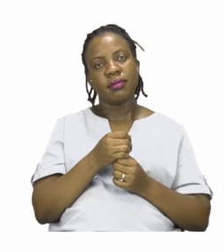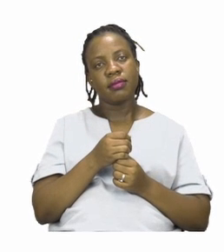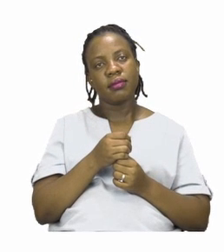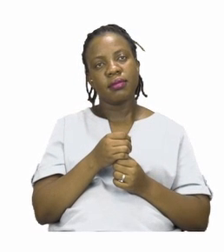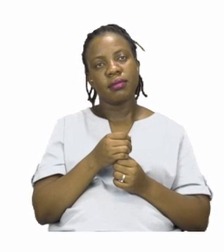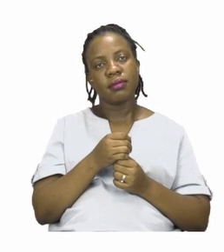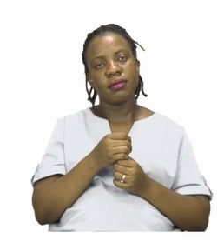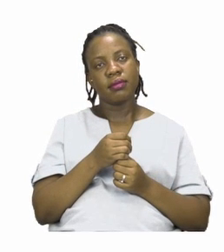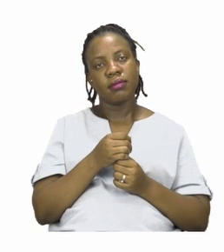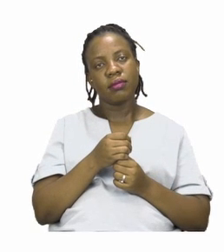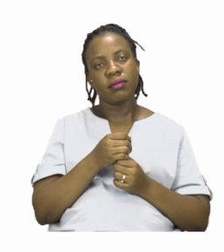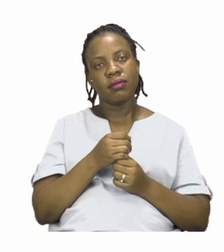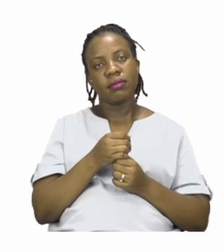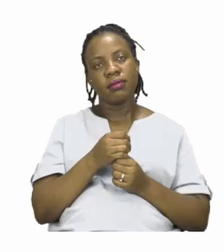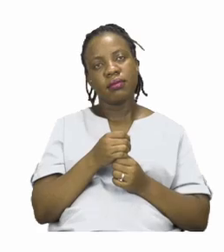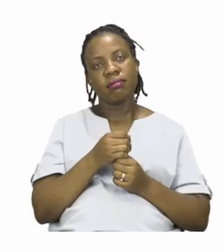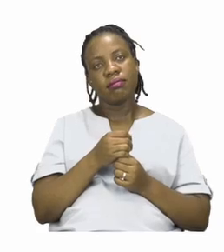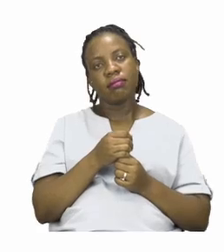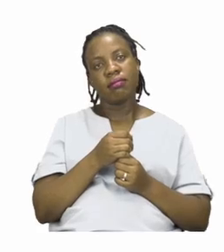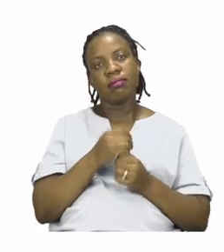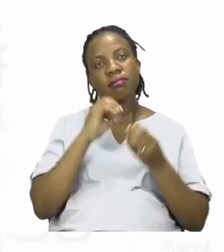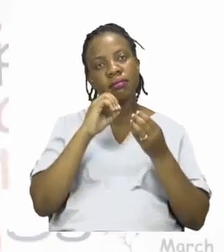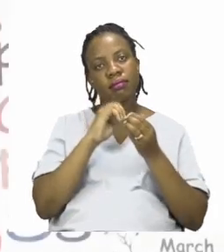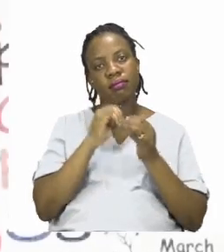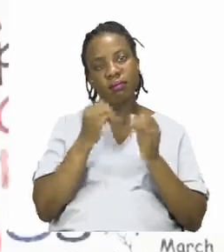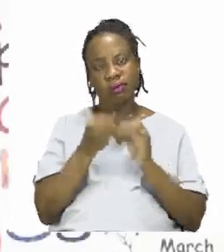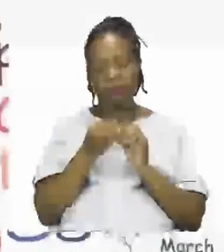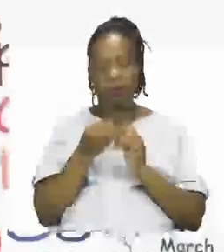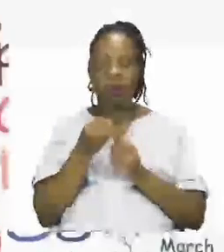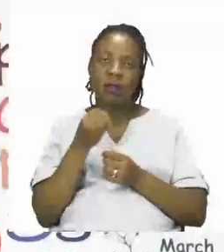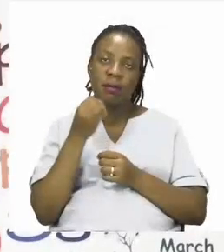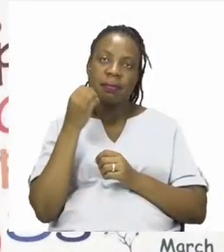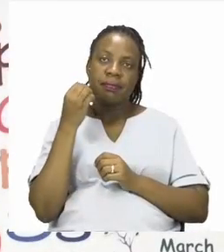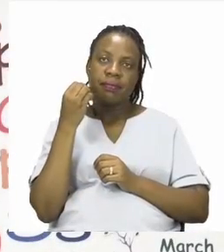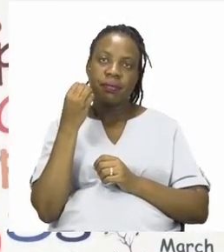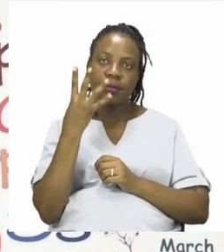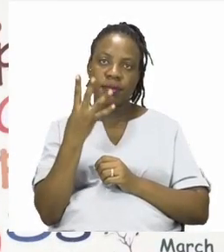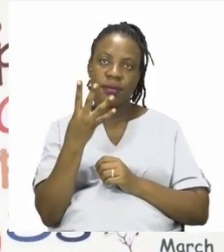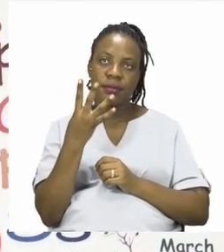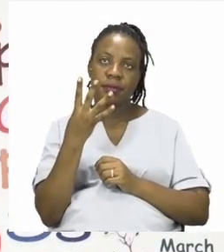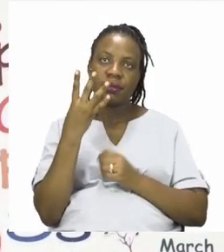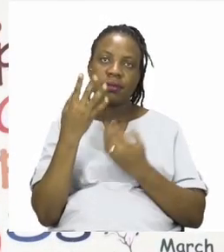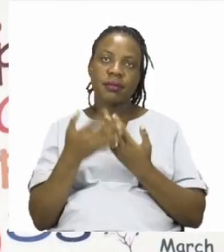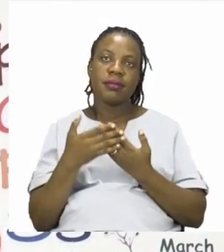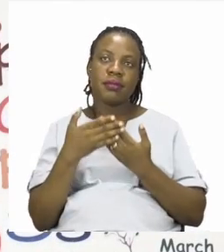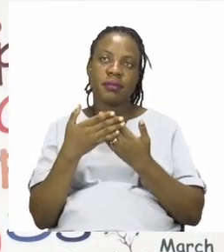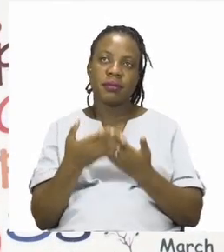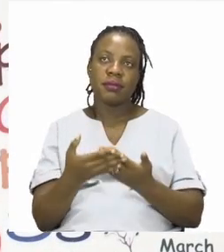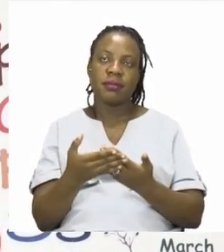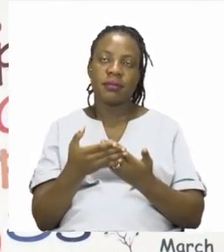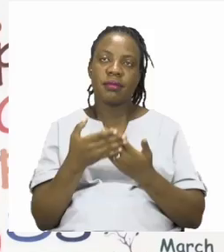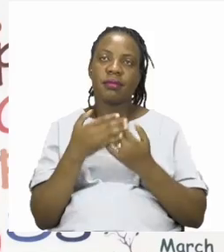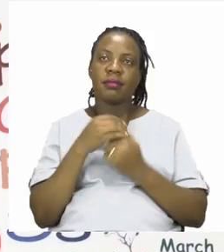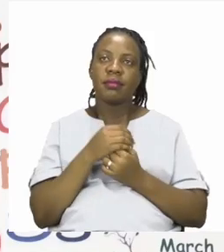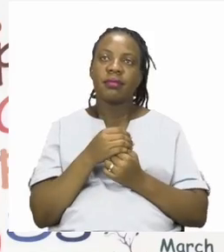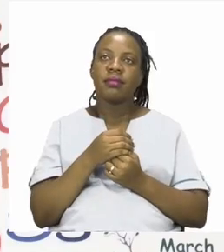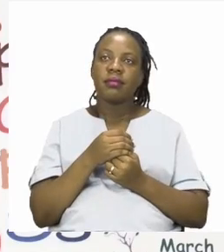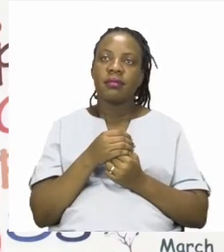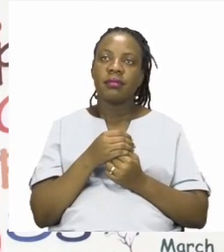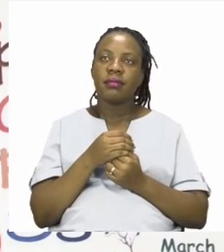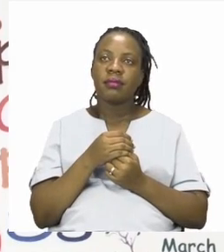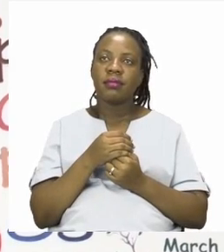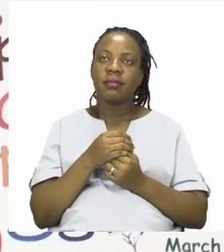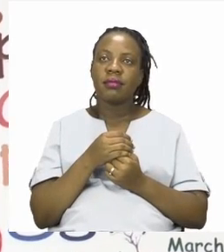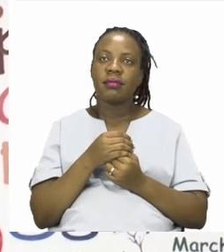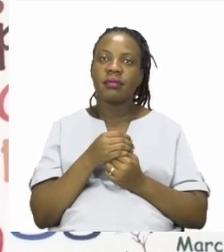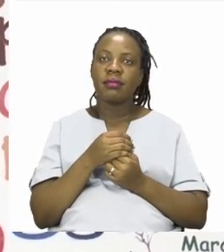actually have the number 3 that I am going to do with you. So number 3 says